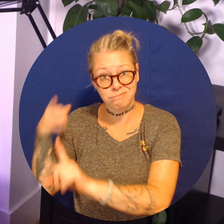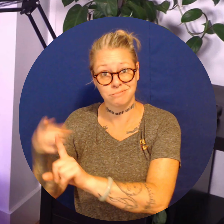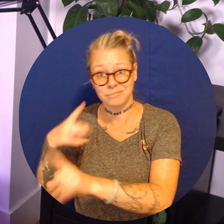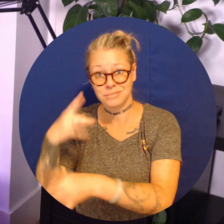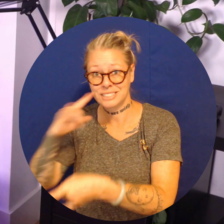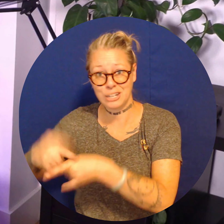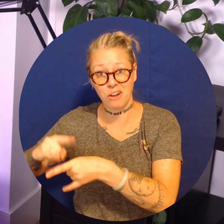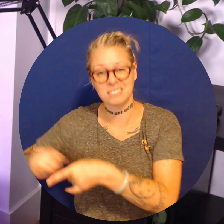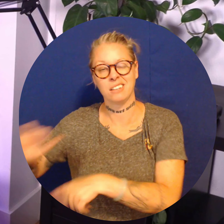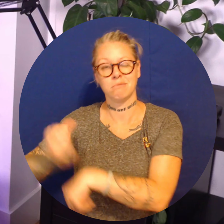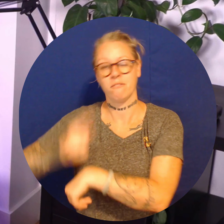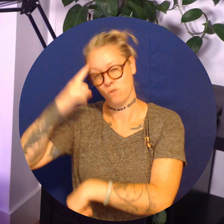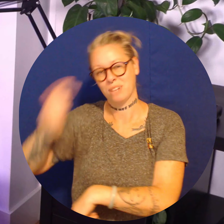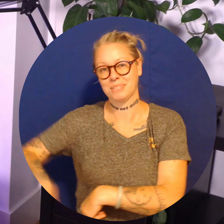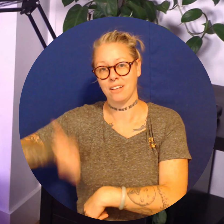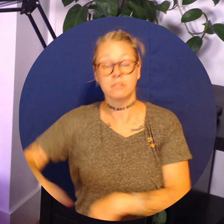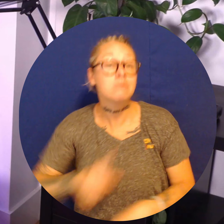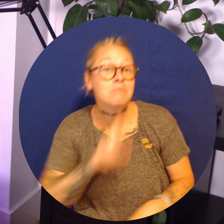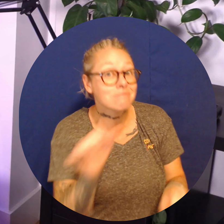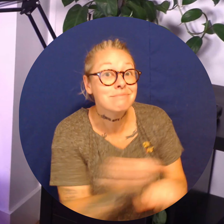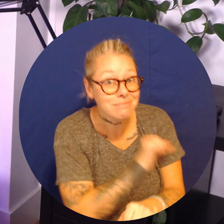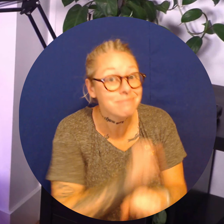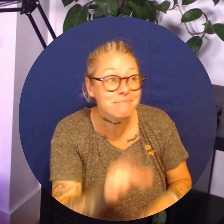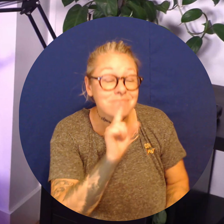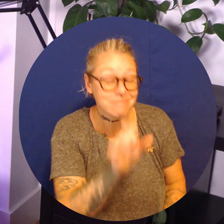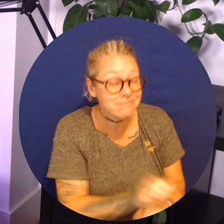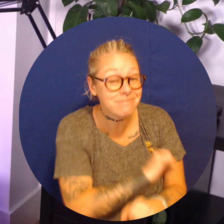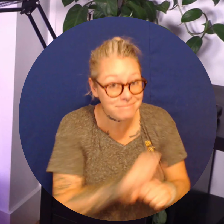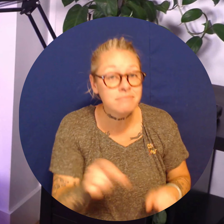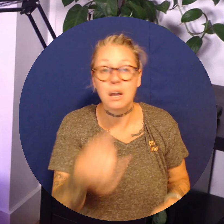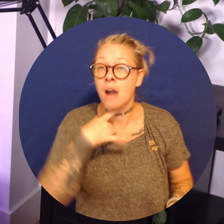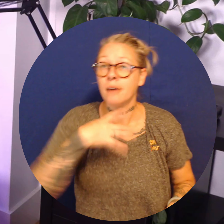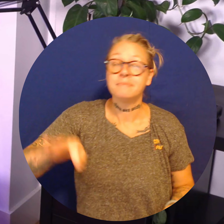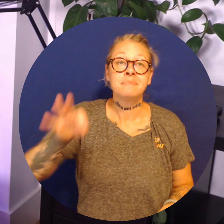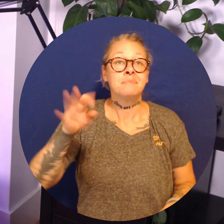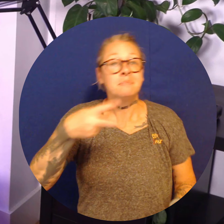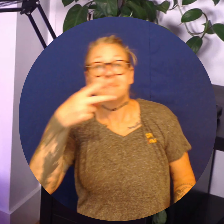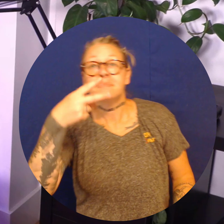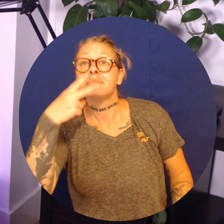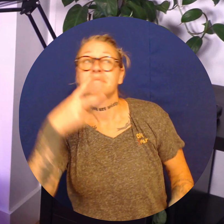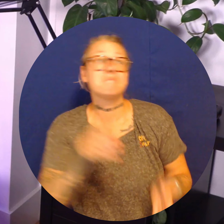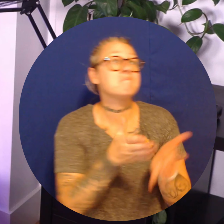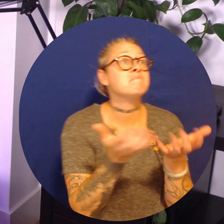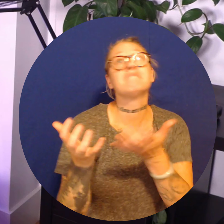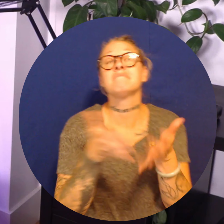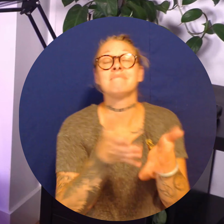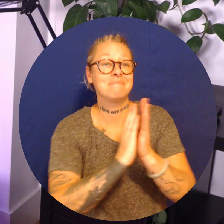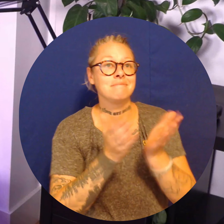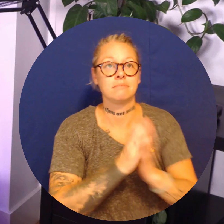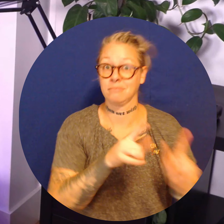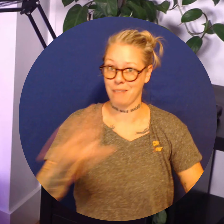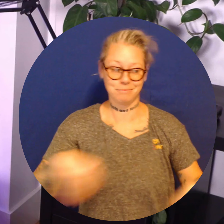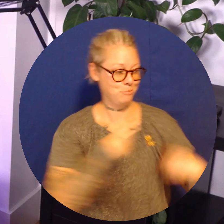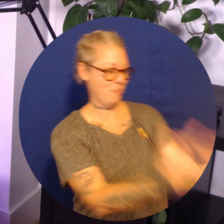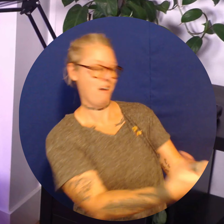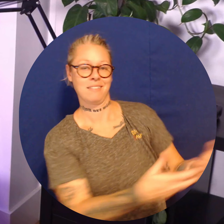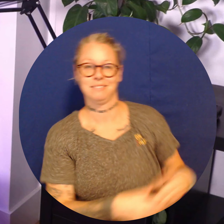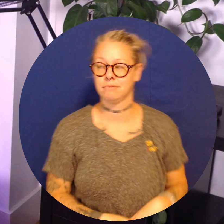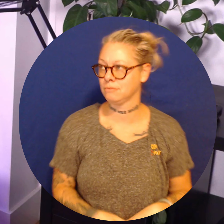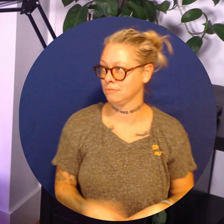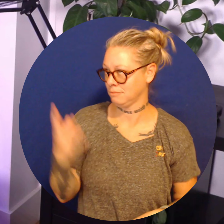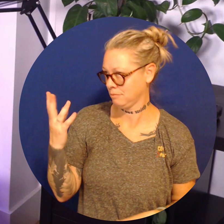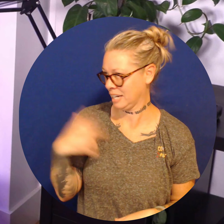what he wanted um he manifested that for himself he literally did he keeps smoking and he keeps asking and like there it is it dropped right in